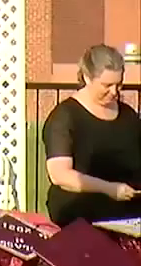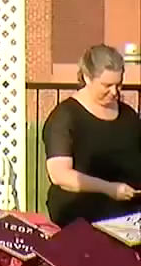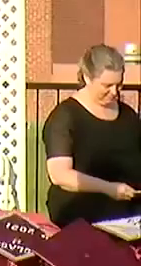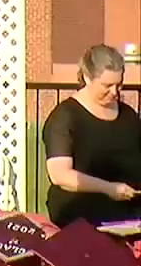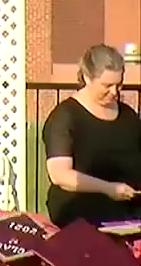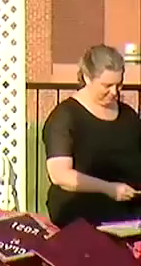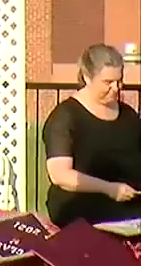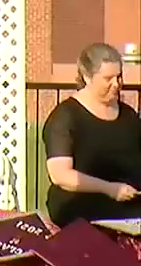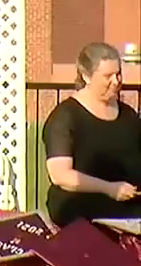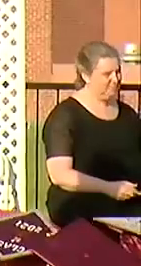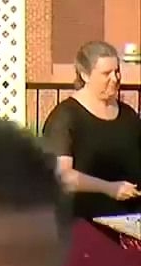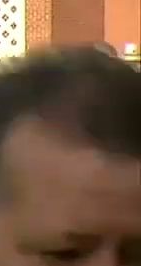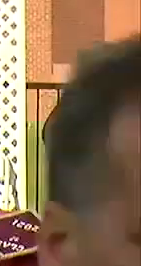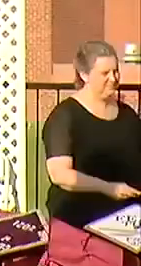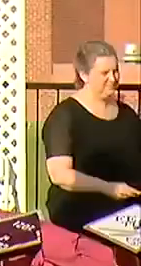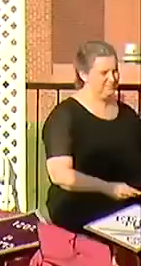Laura Bro.